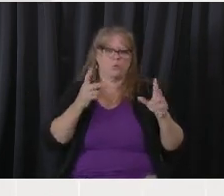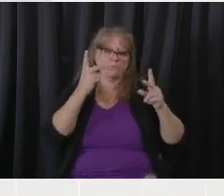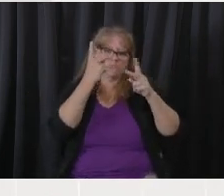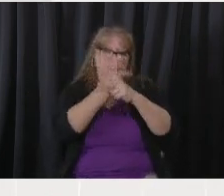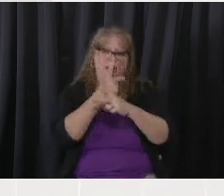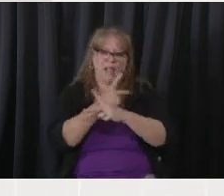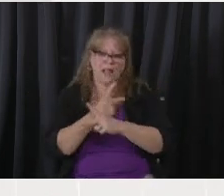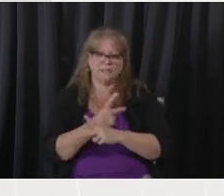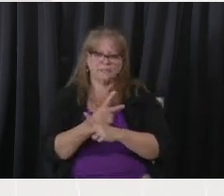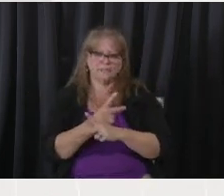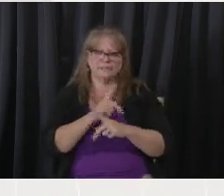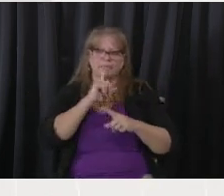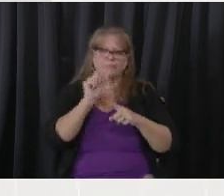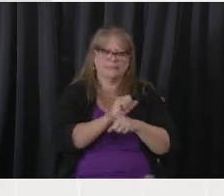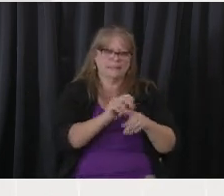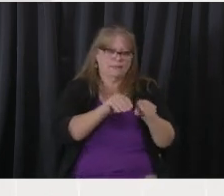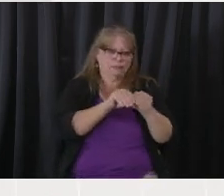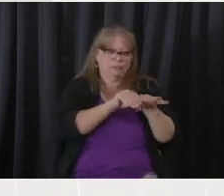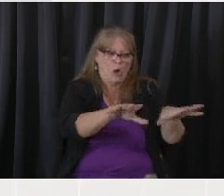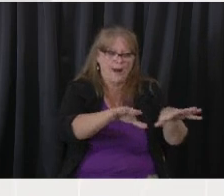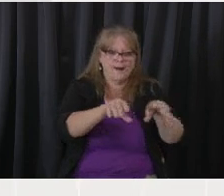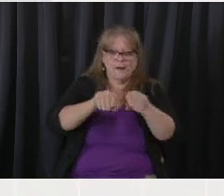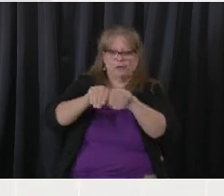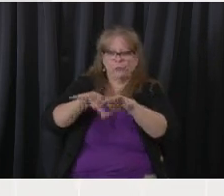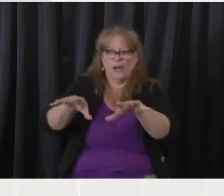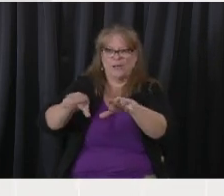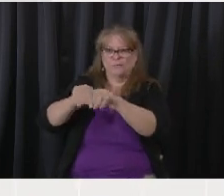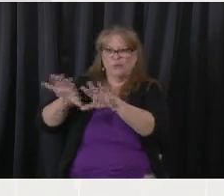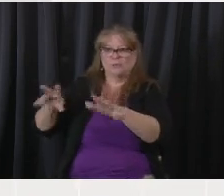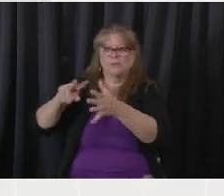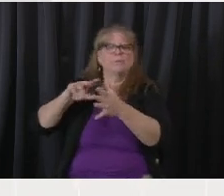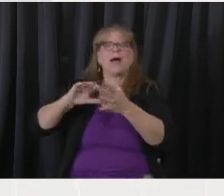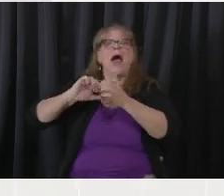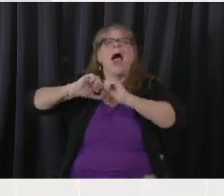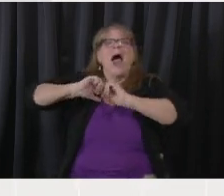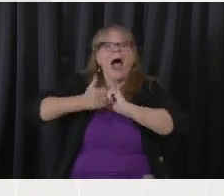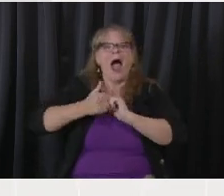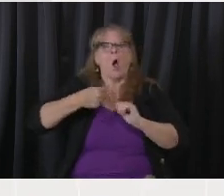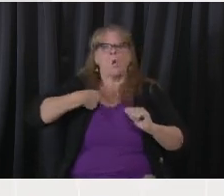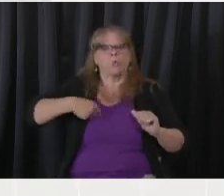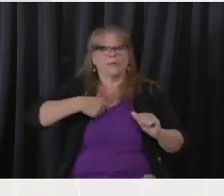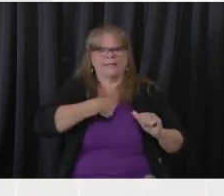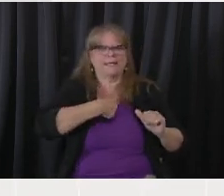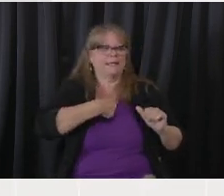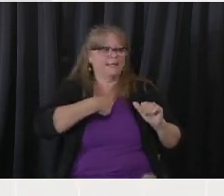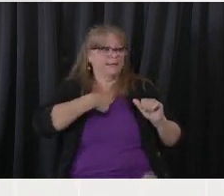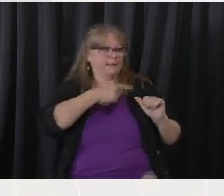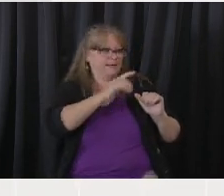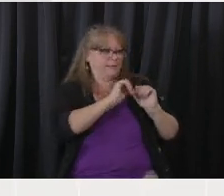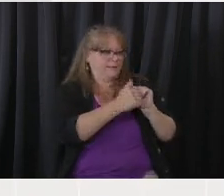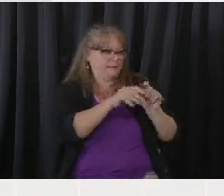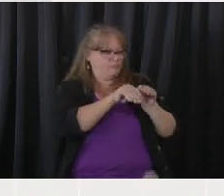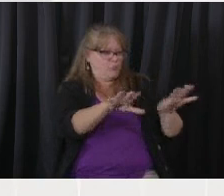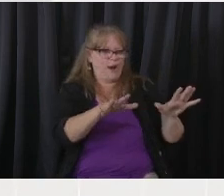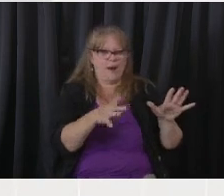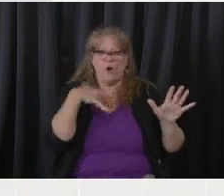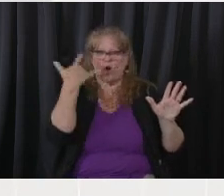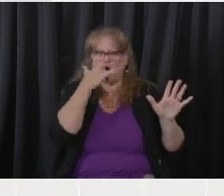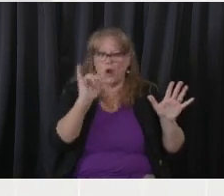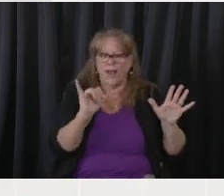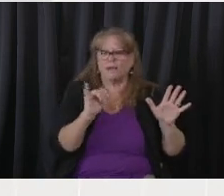disease transmission or waves of disease that we've had in the state, as well as the comparison of those estimated number of infections to reported